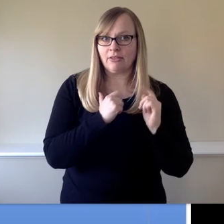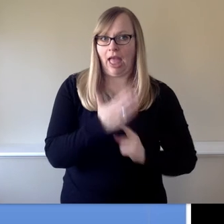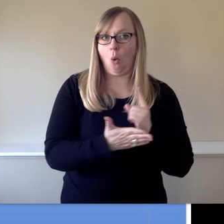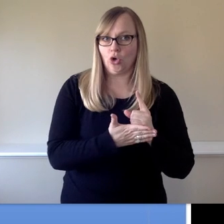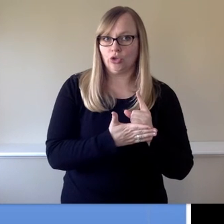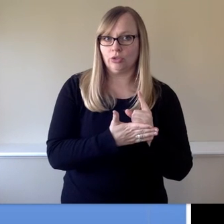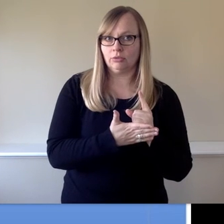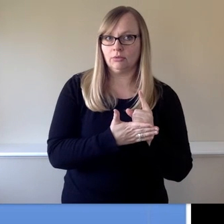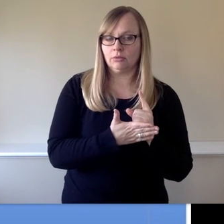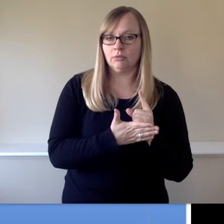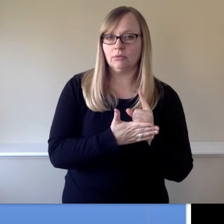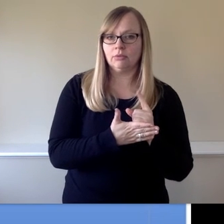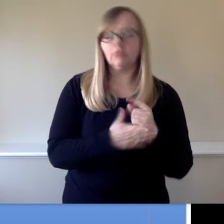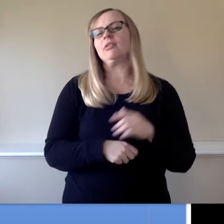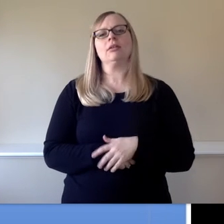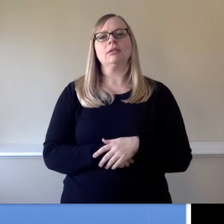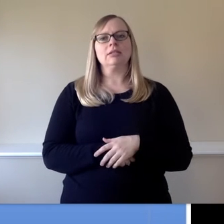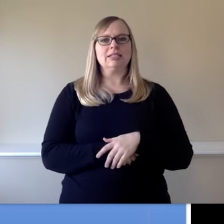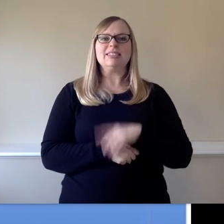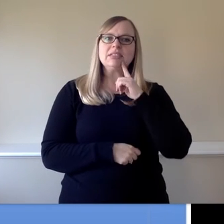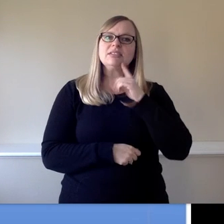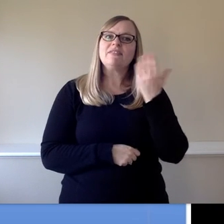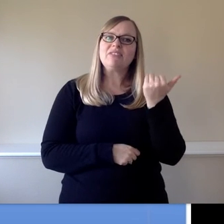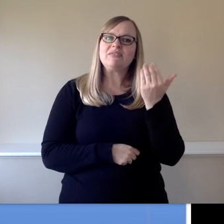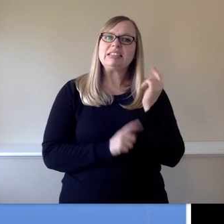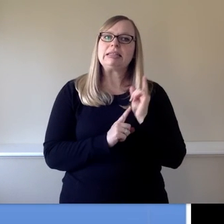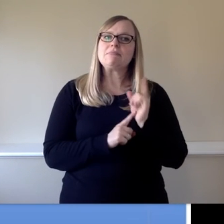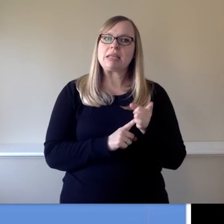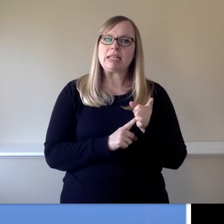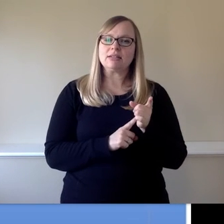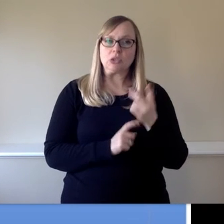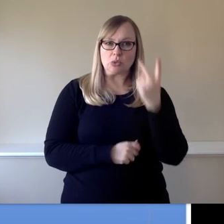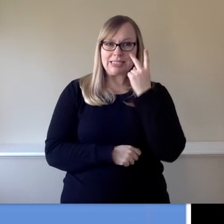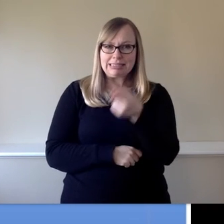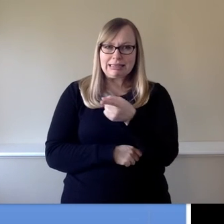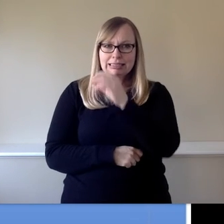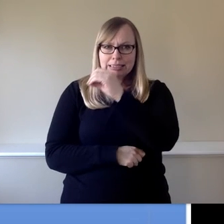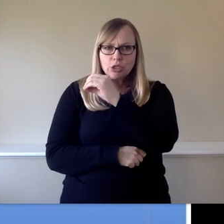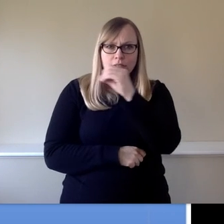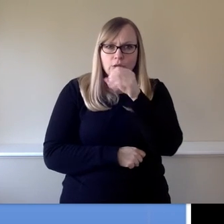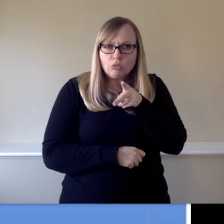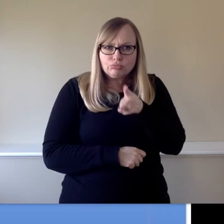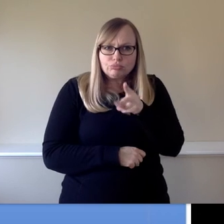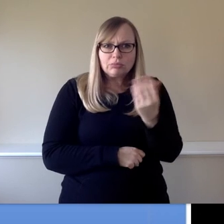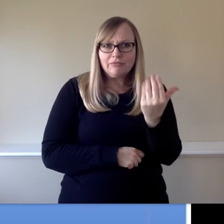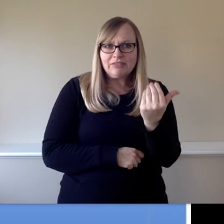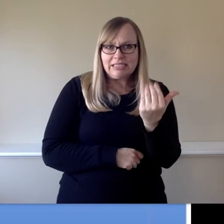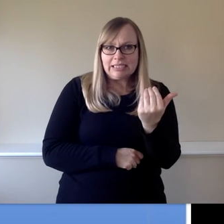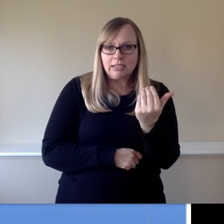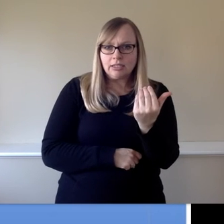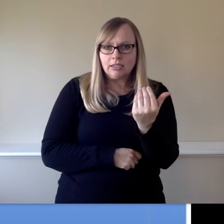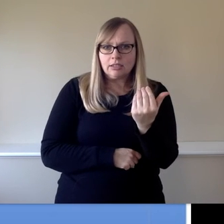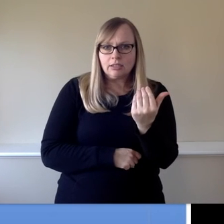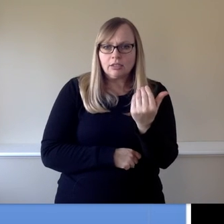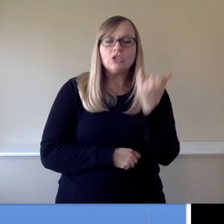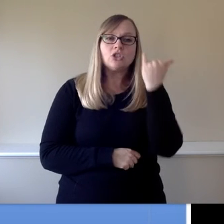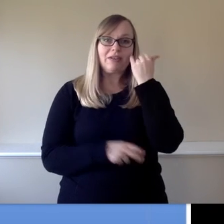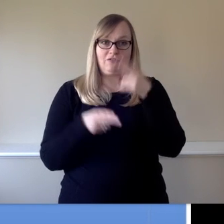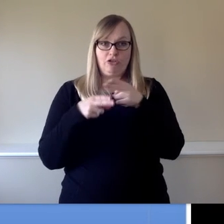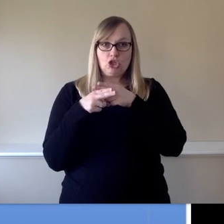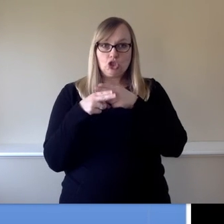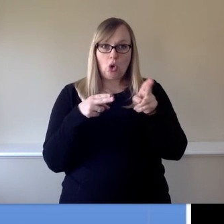You see here, I wrote it in time, it's 15 minutes. So if there was a shorthand pointing to 1 and the long hand was